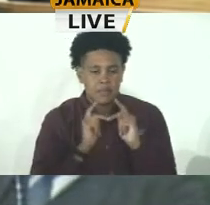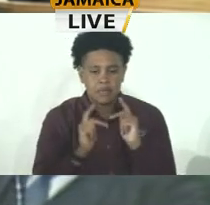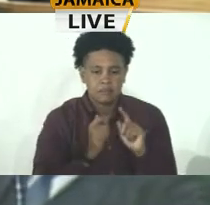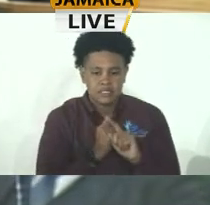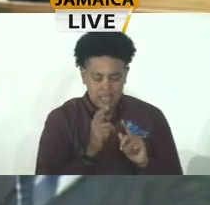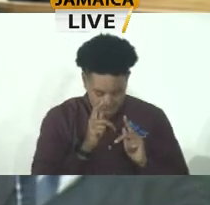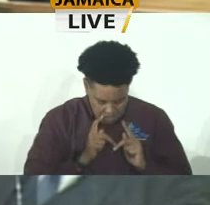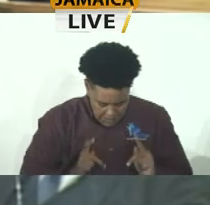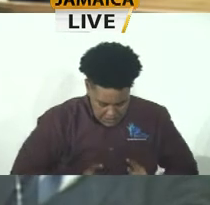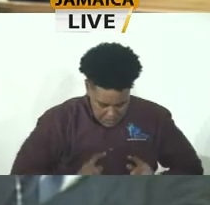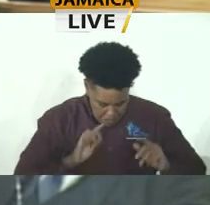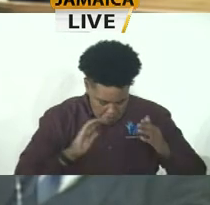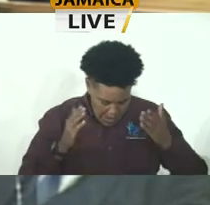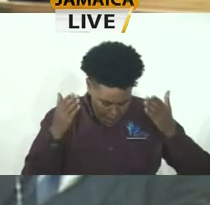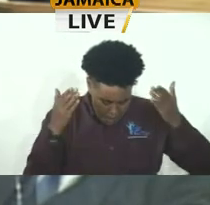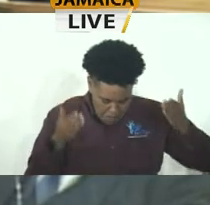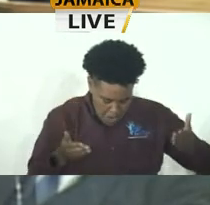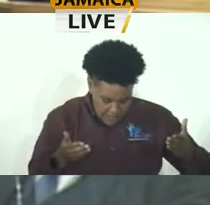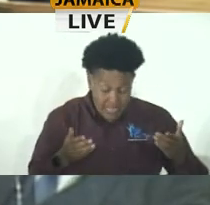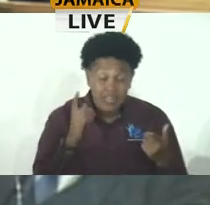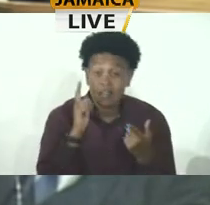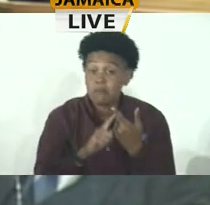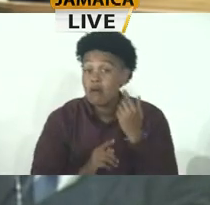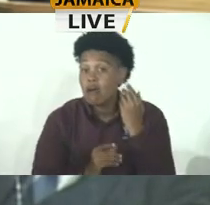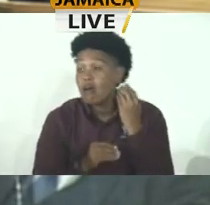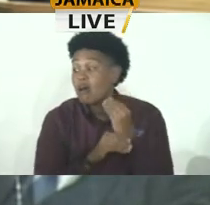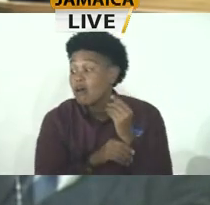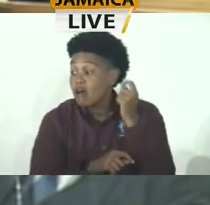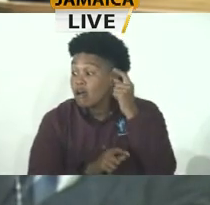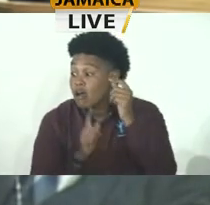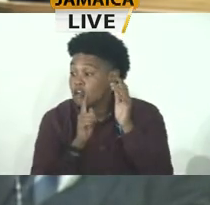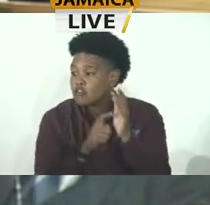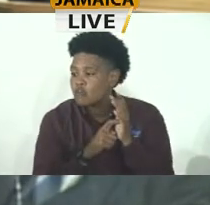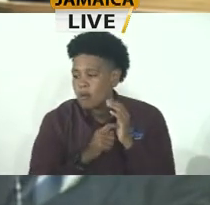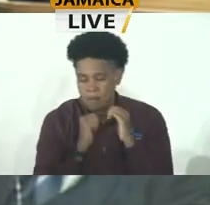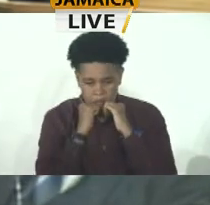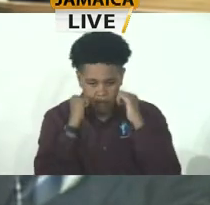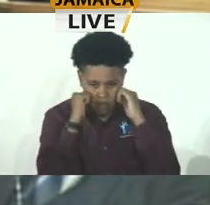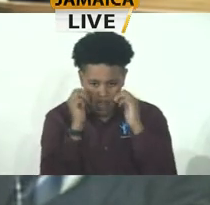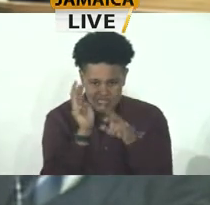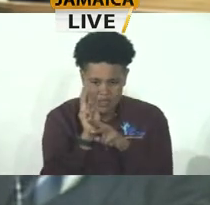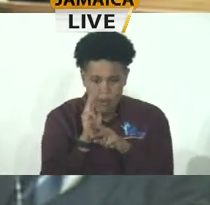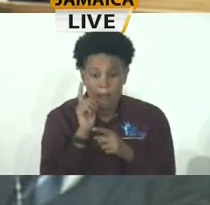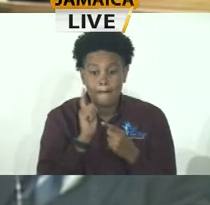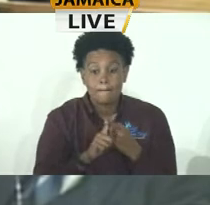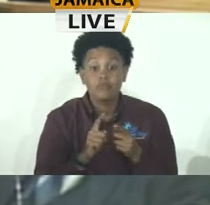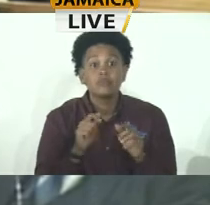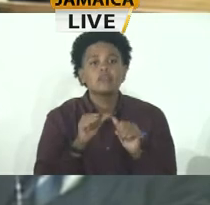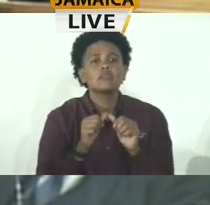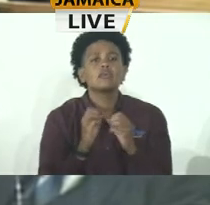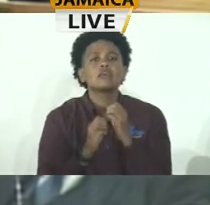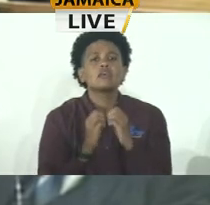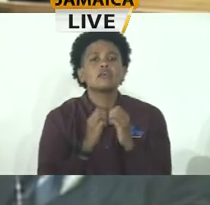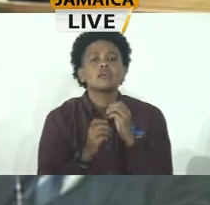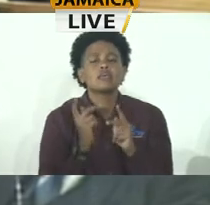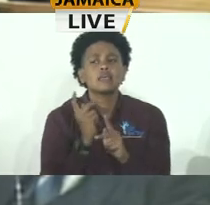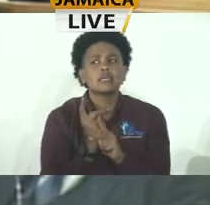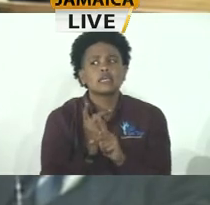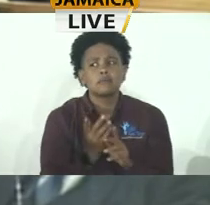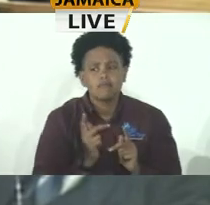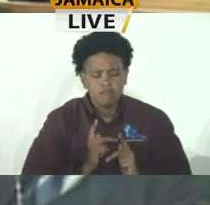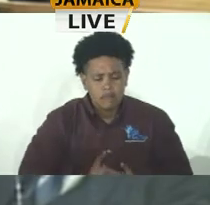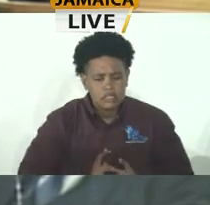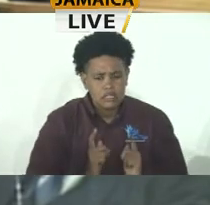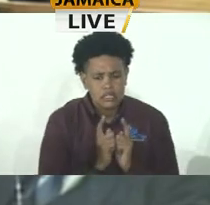physically present and the requirement of mask wearing and the maintenance of of